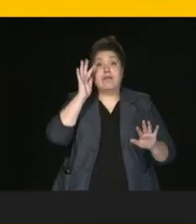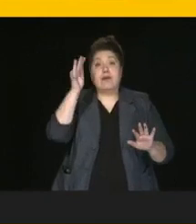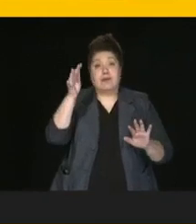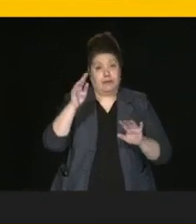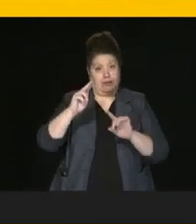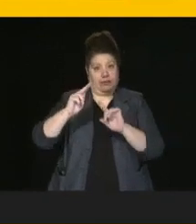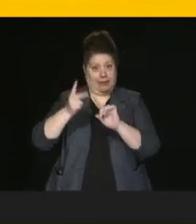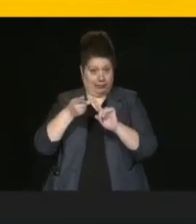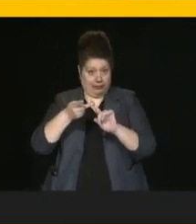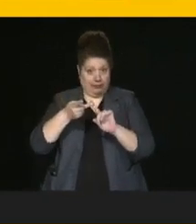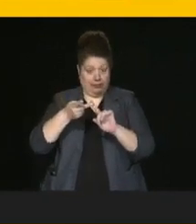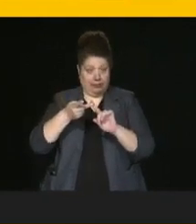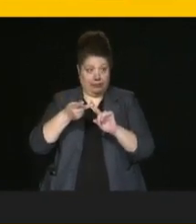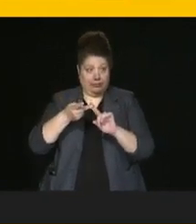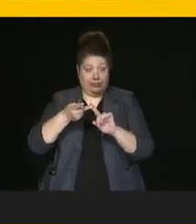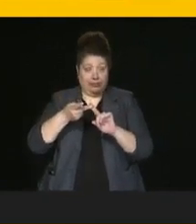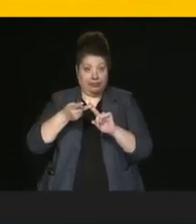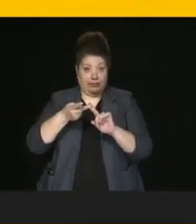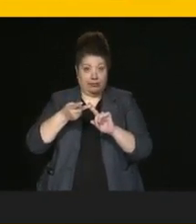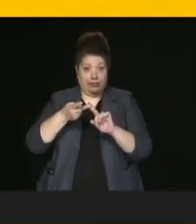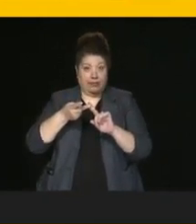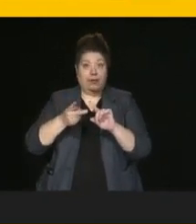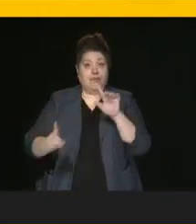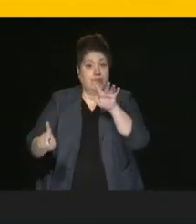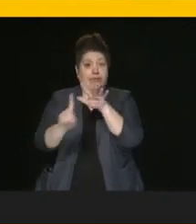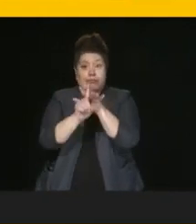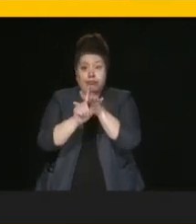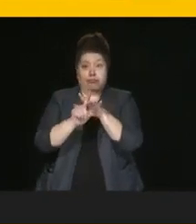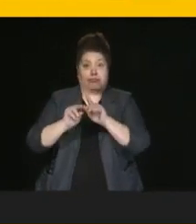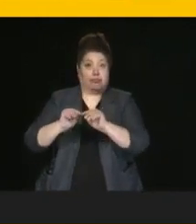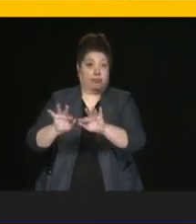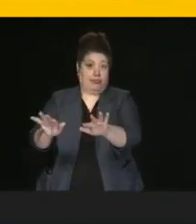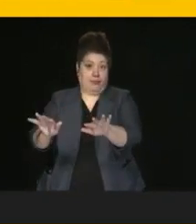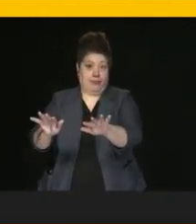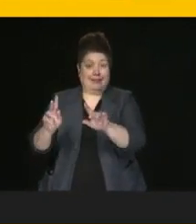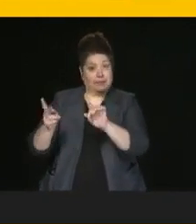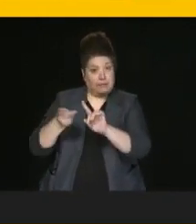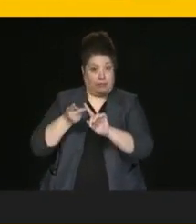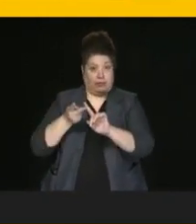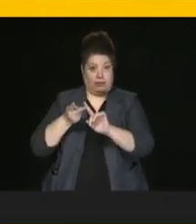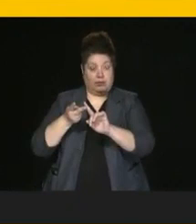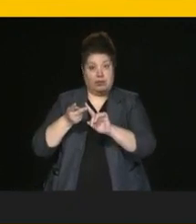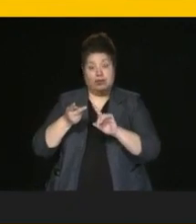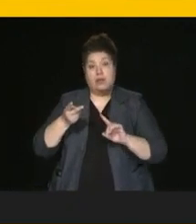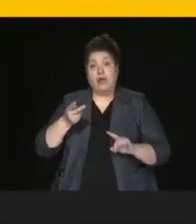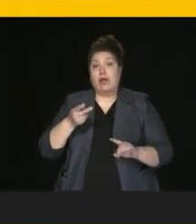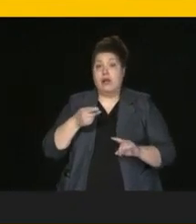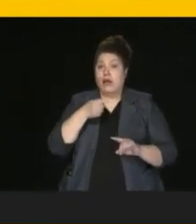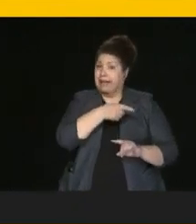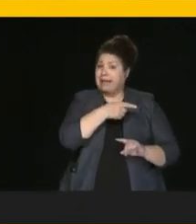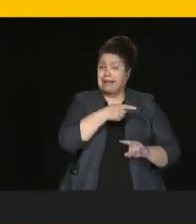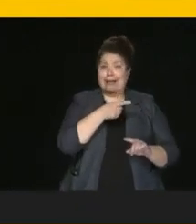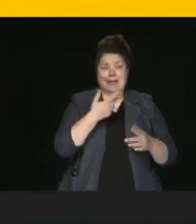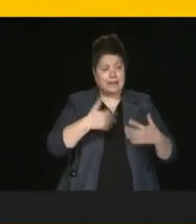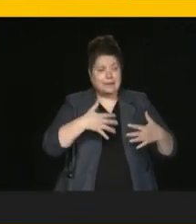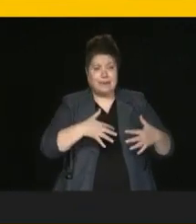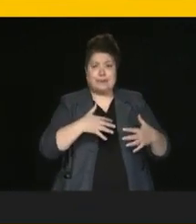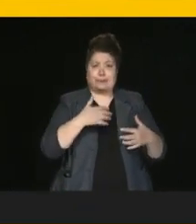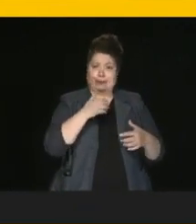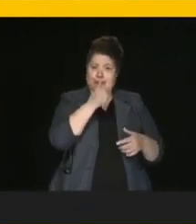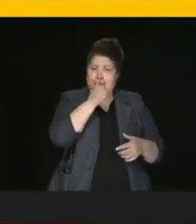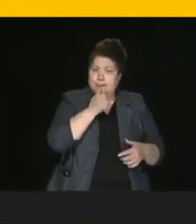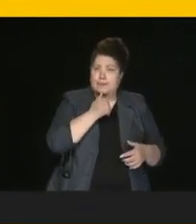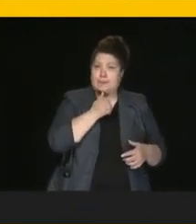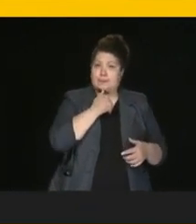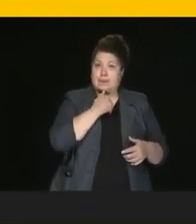future waves. If we don't want to lose our hard-won progress, we will have to stay the course until we